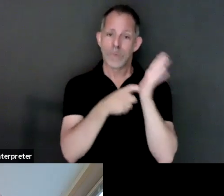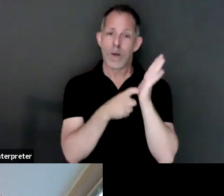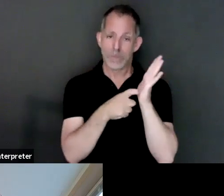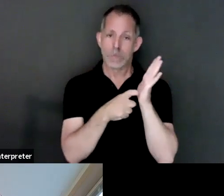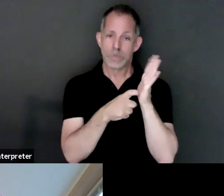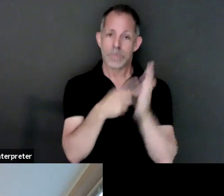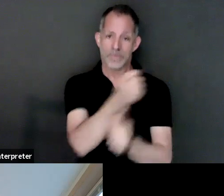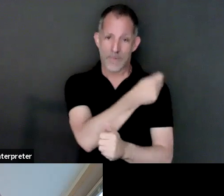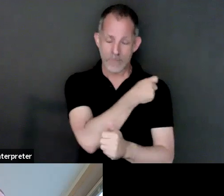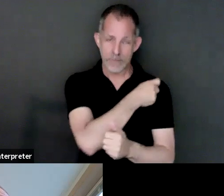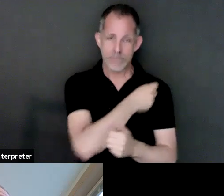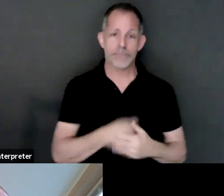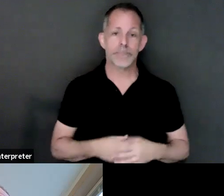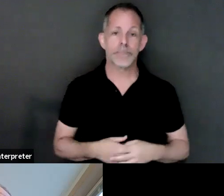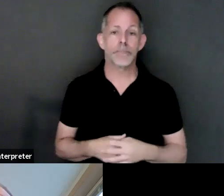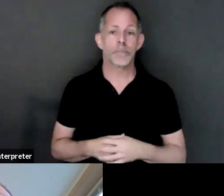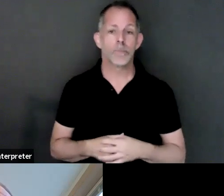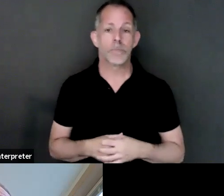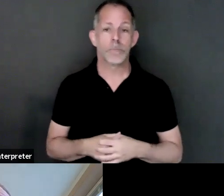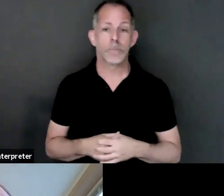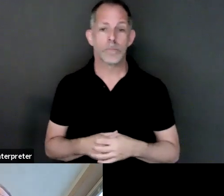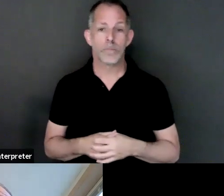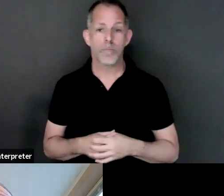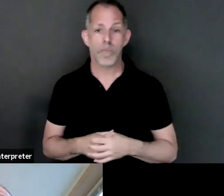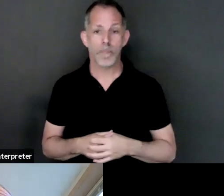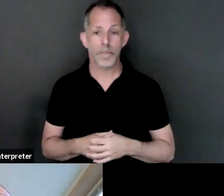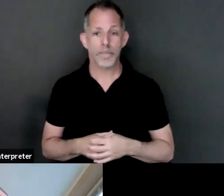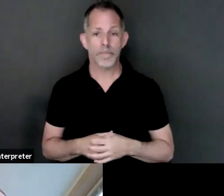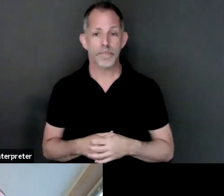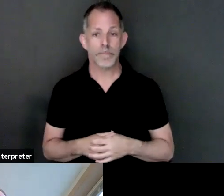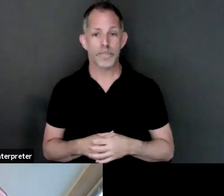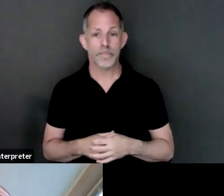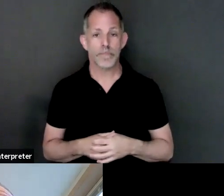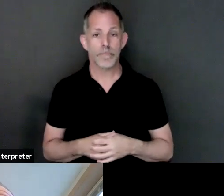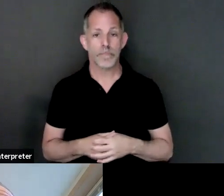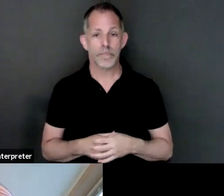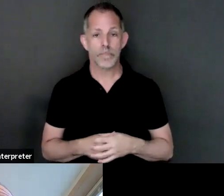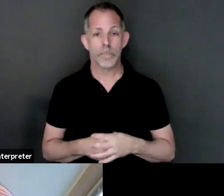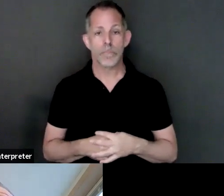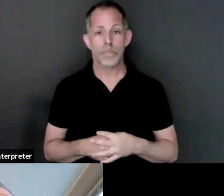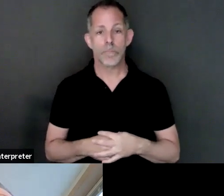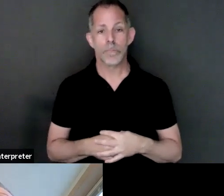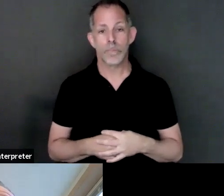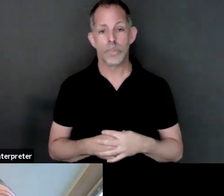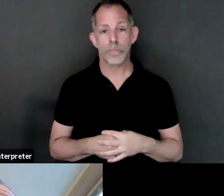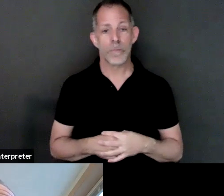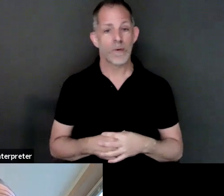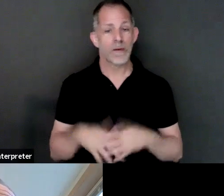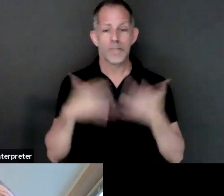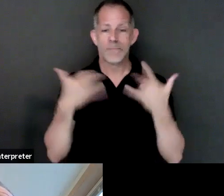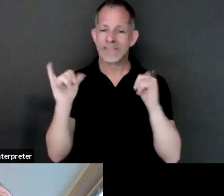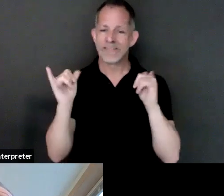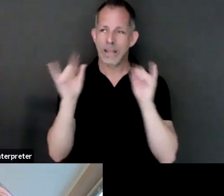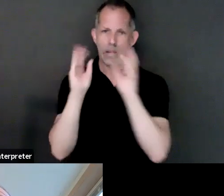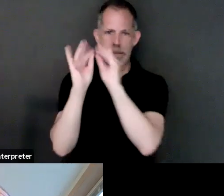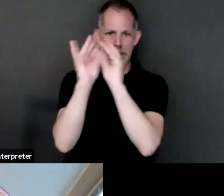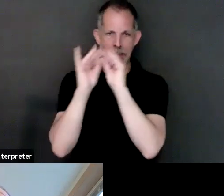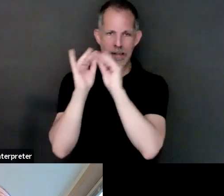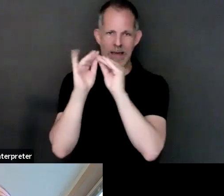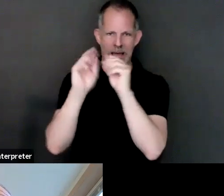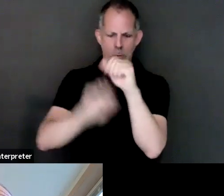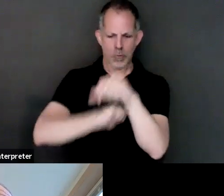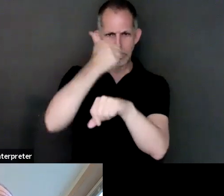avenues of interest and discussion in a mandate like that extend beyond public